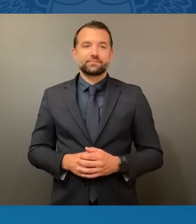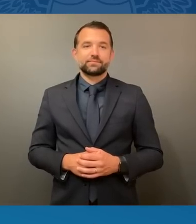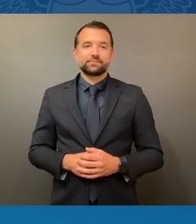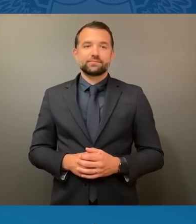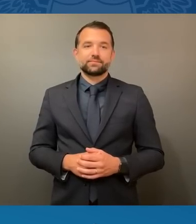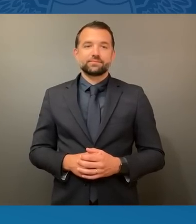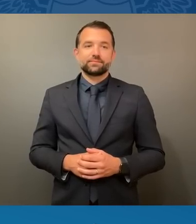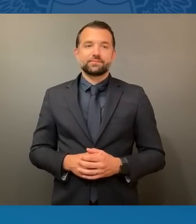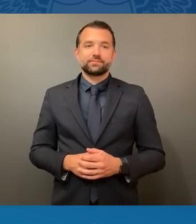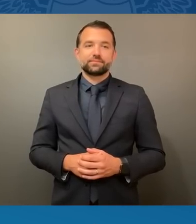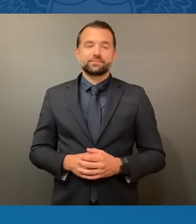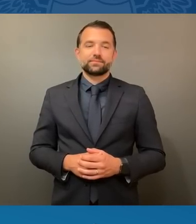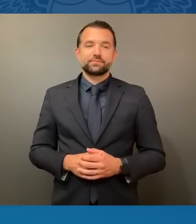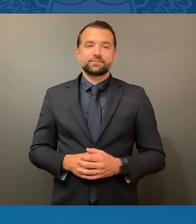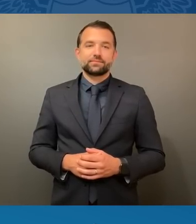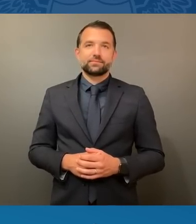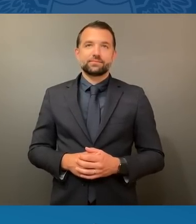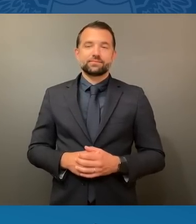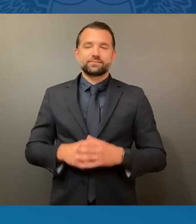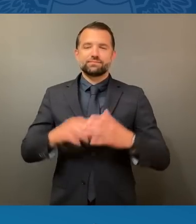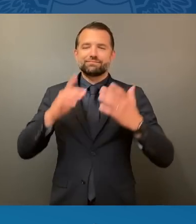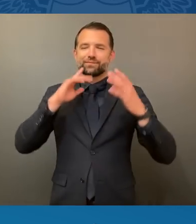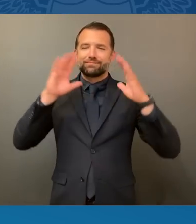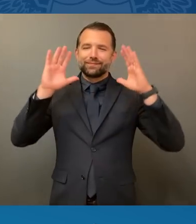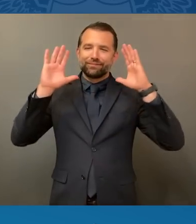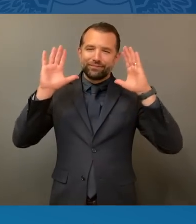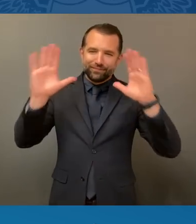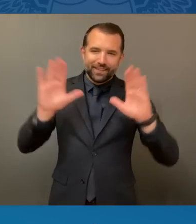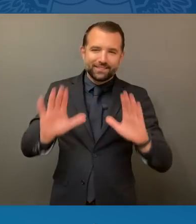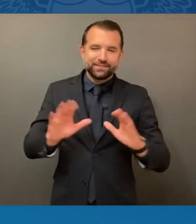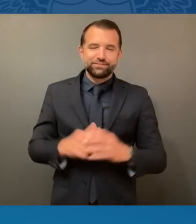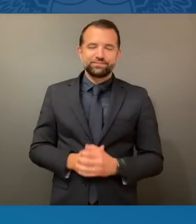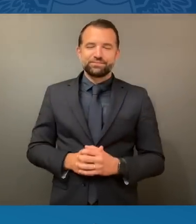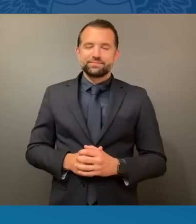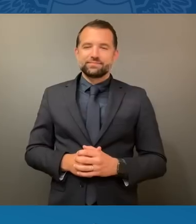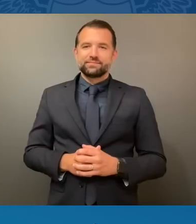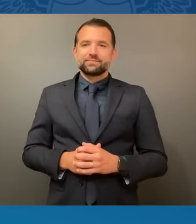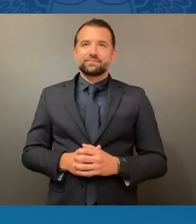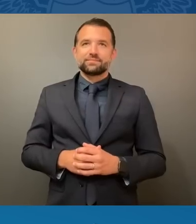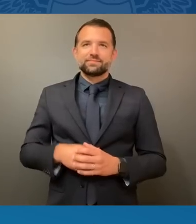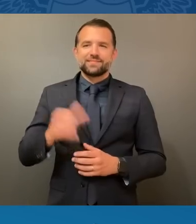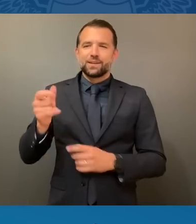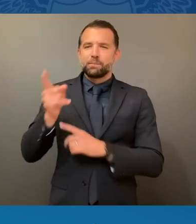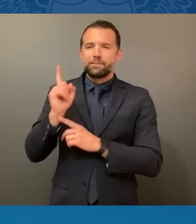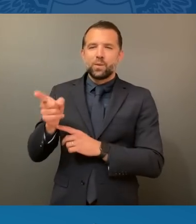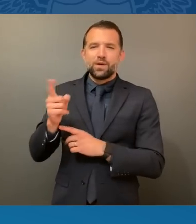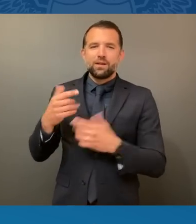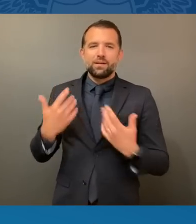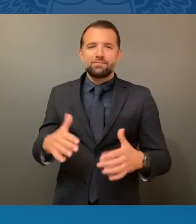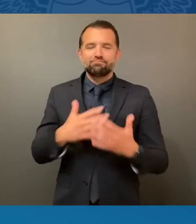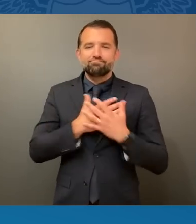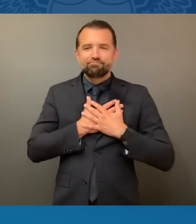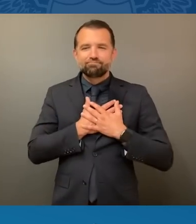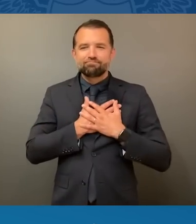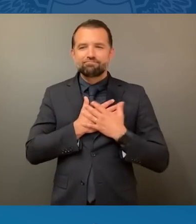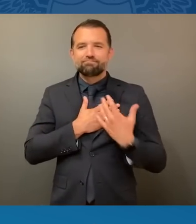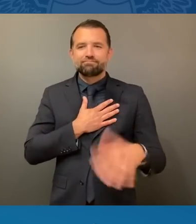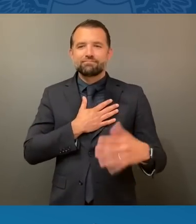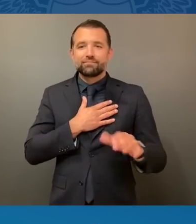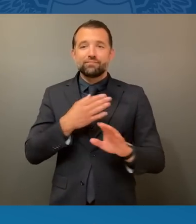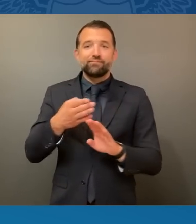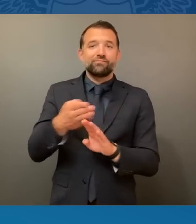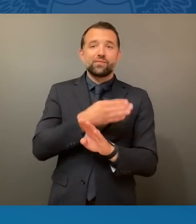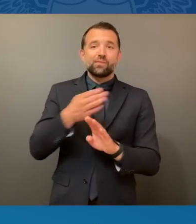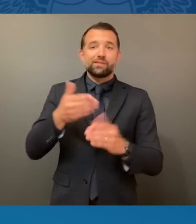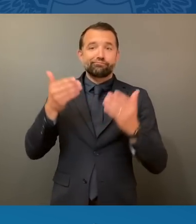This is fantastic, and it is a moment. So before we start, I know there's something that you would